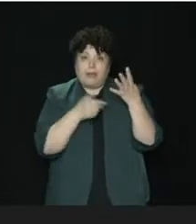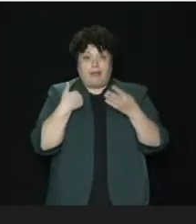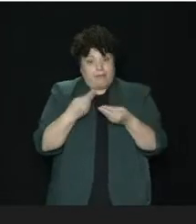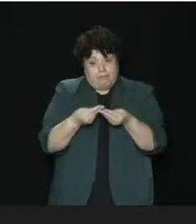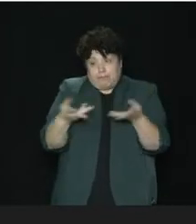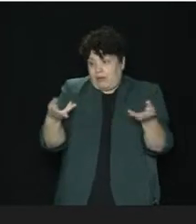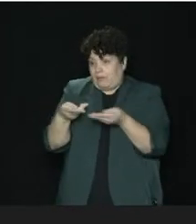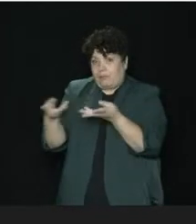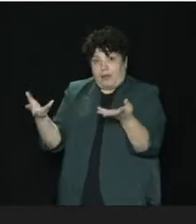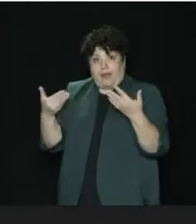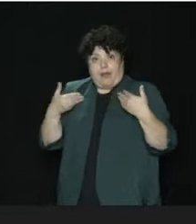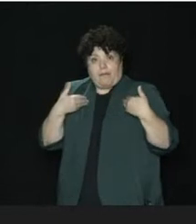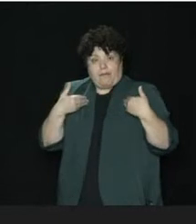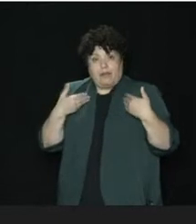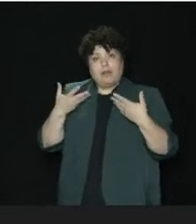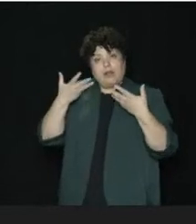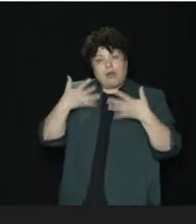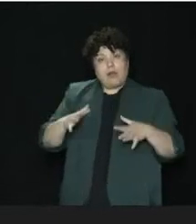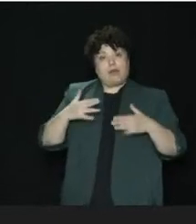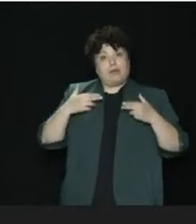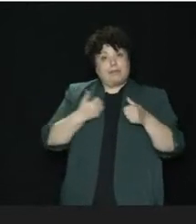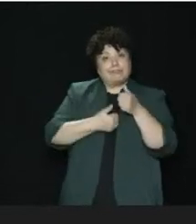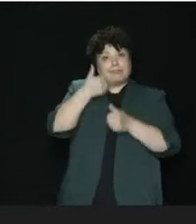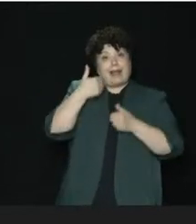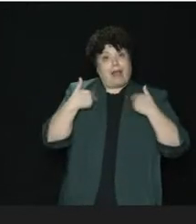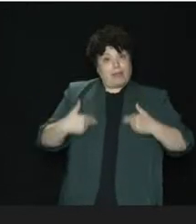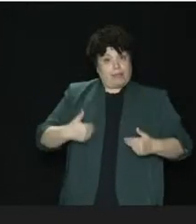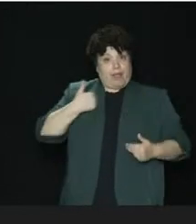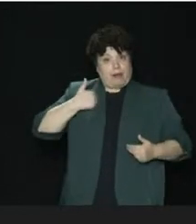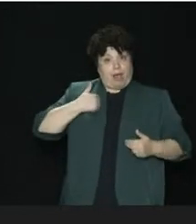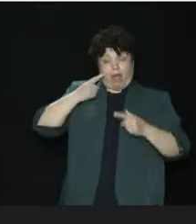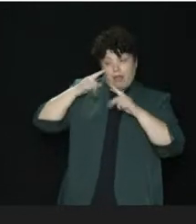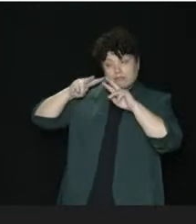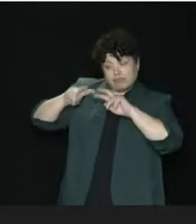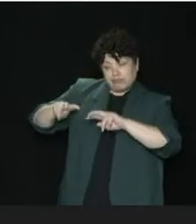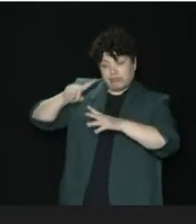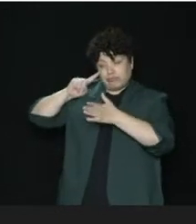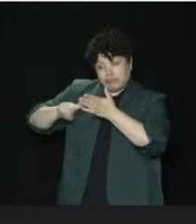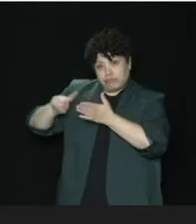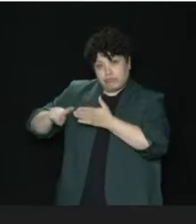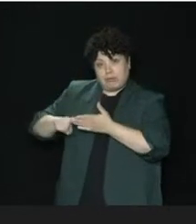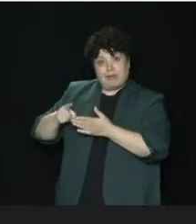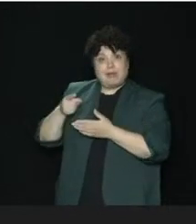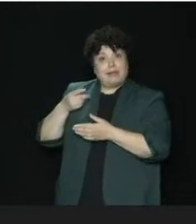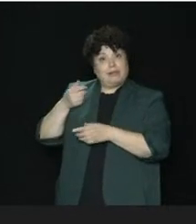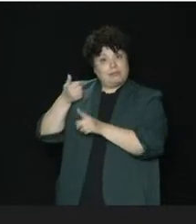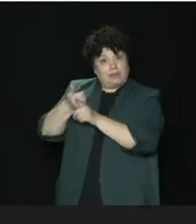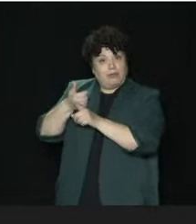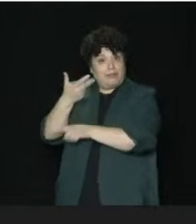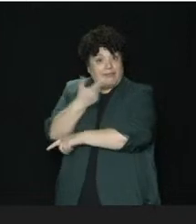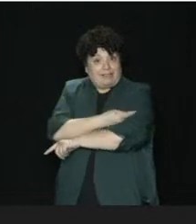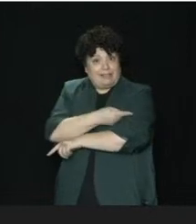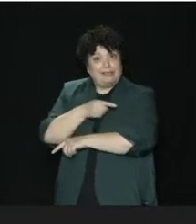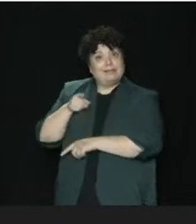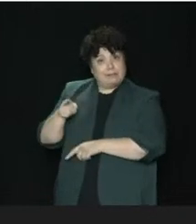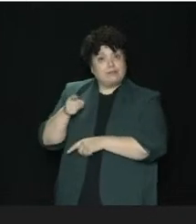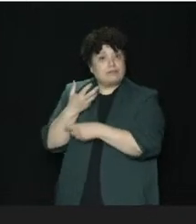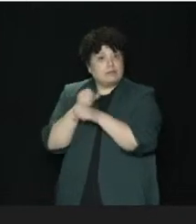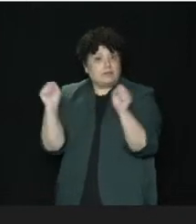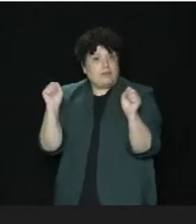Canada has been judged by Health Canada as being safe and effective.